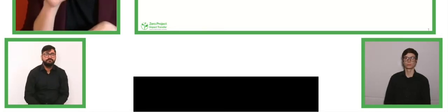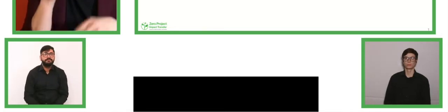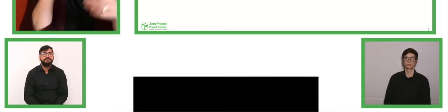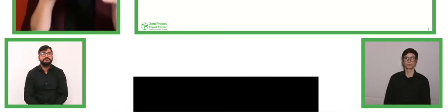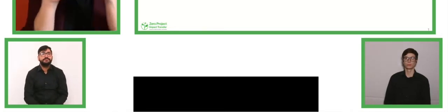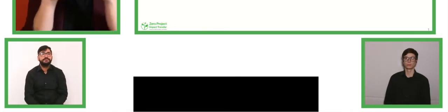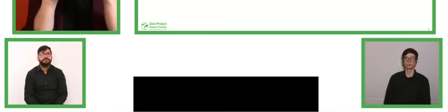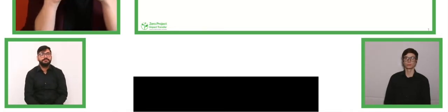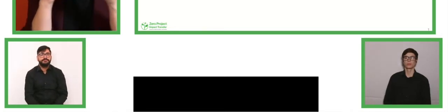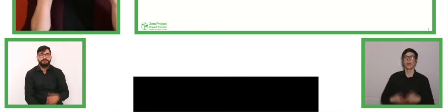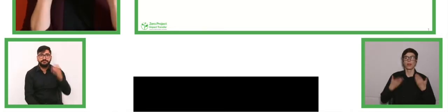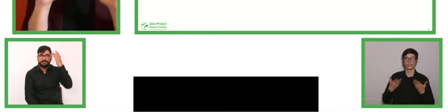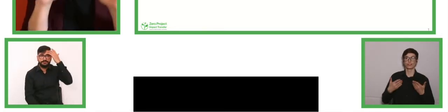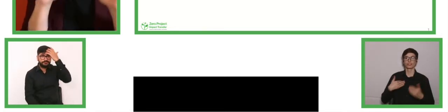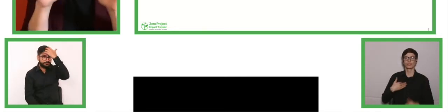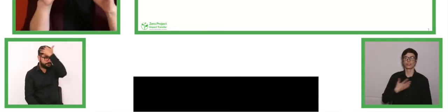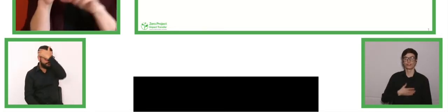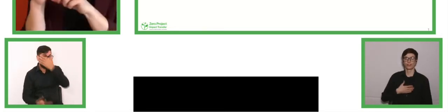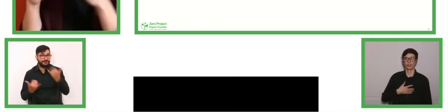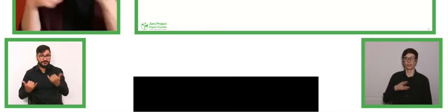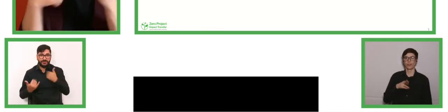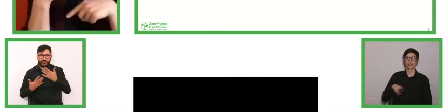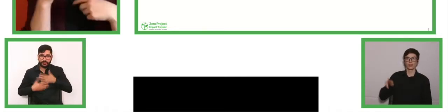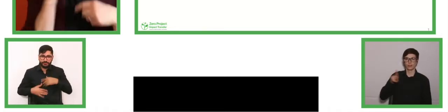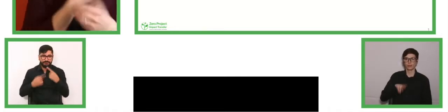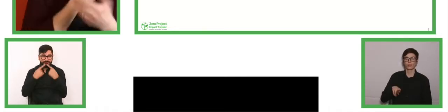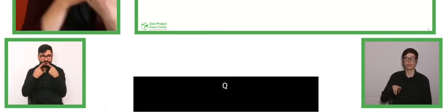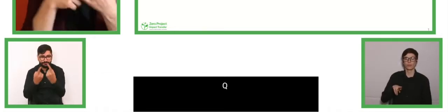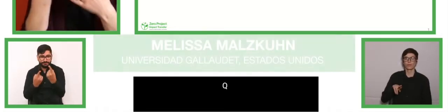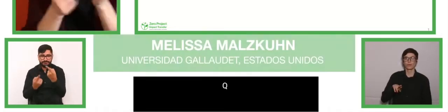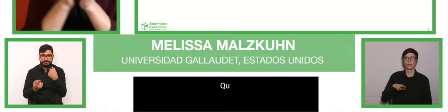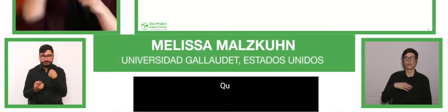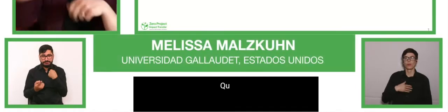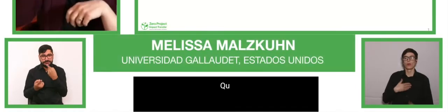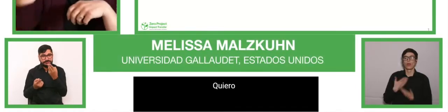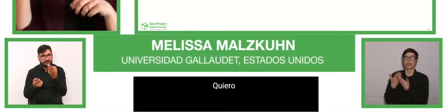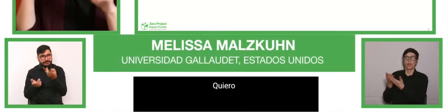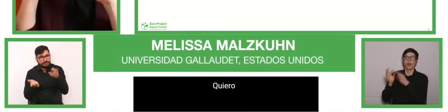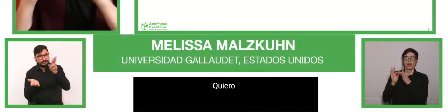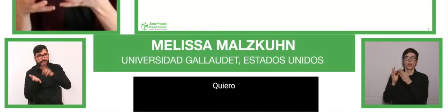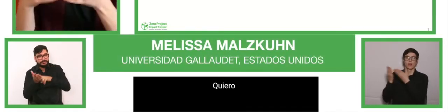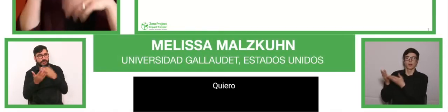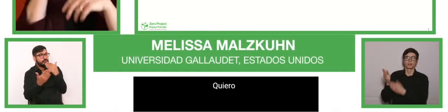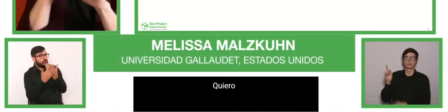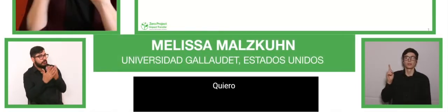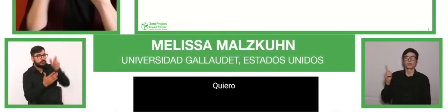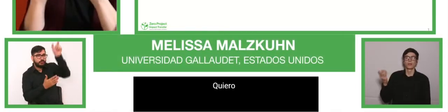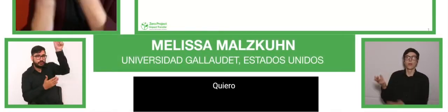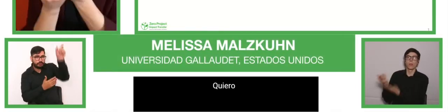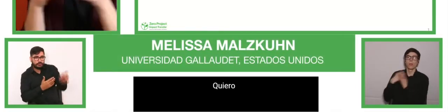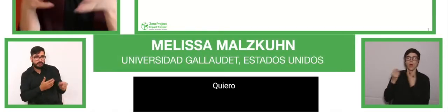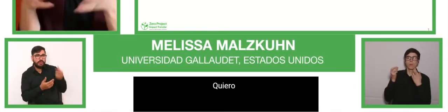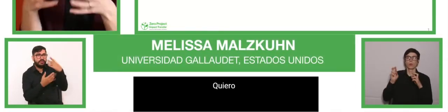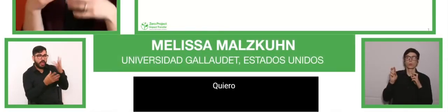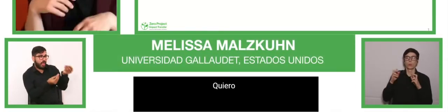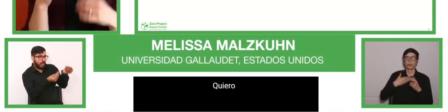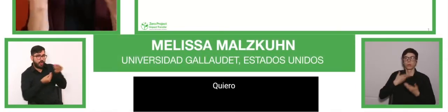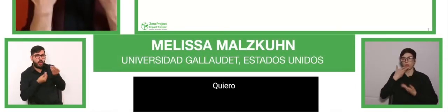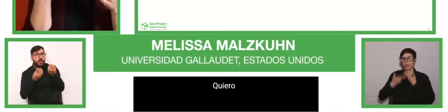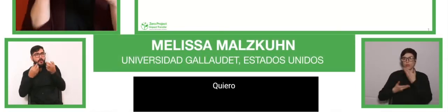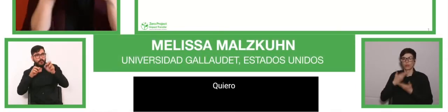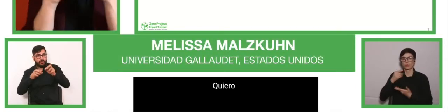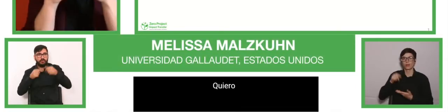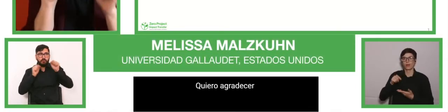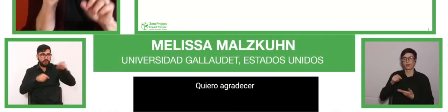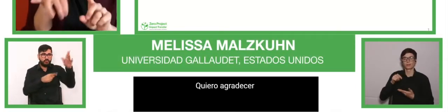So again, I want to thank Nevgu for talking about her wonderful stories about the project that we did in